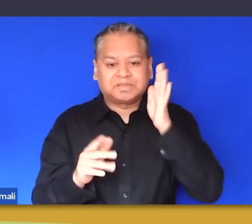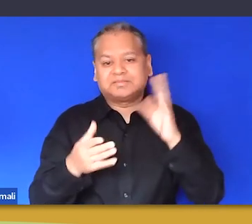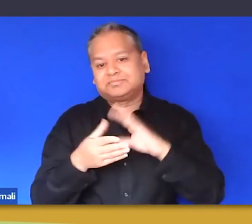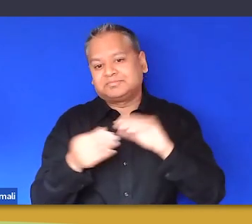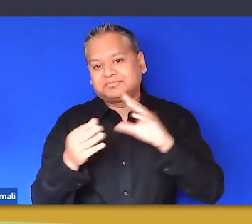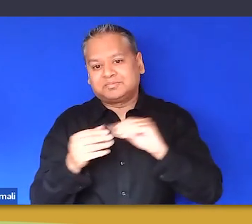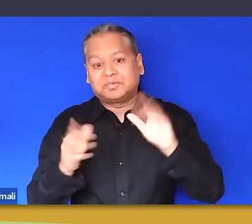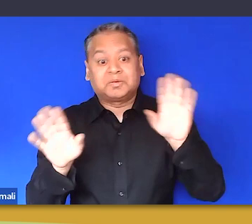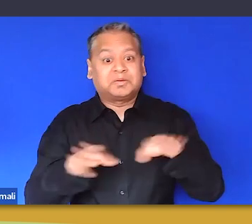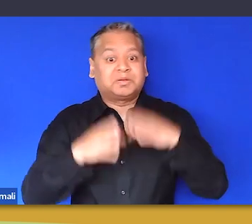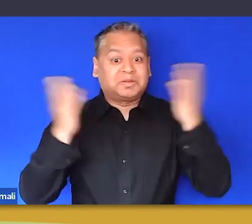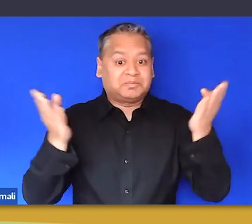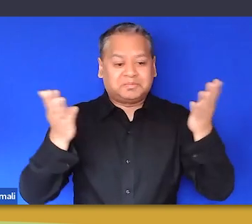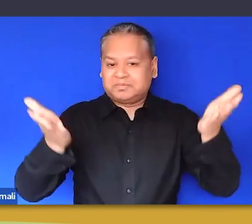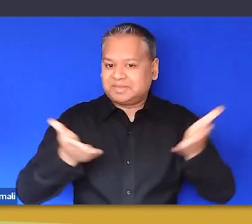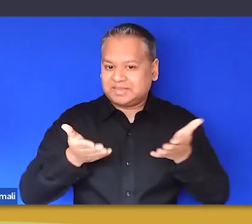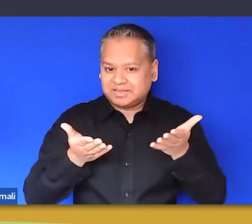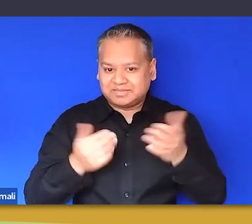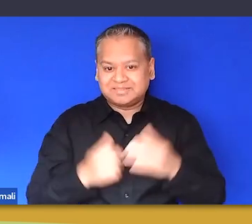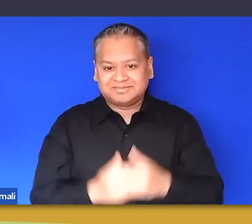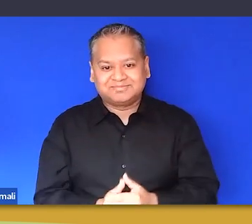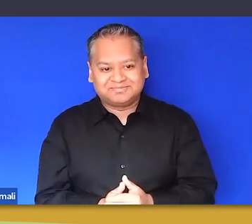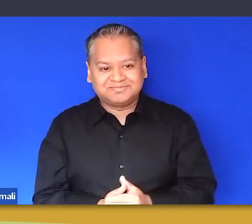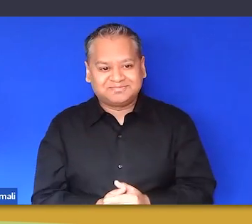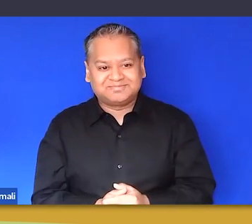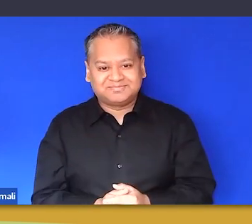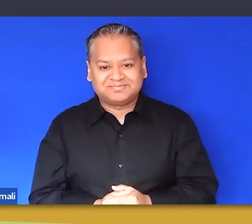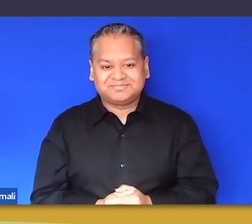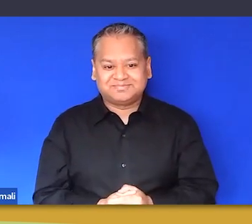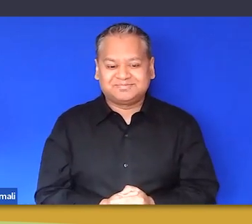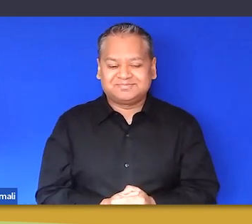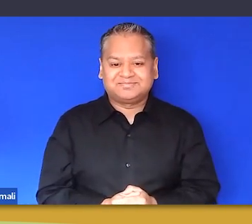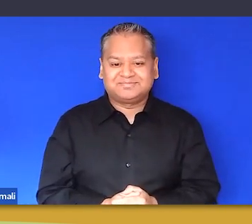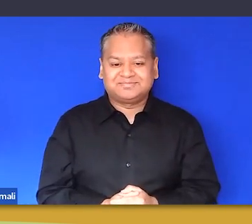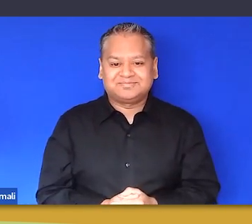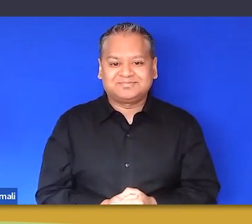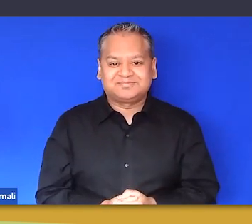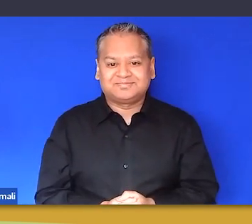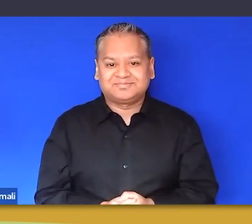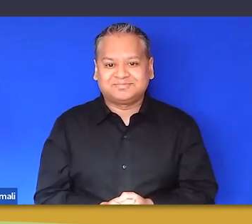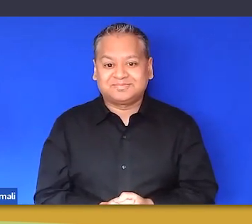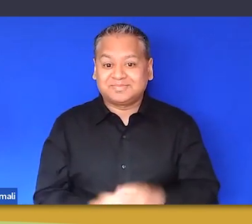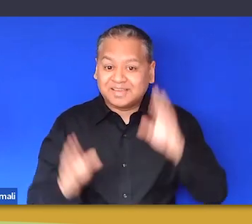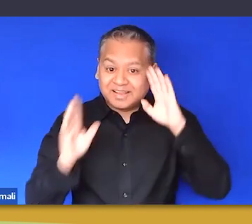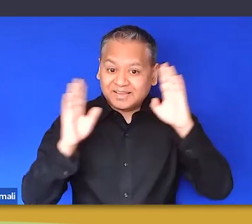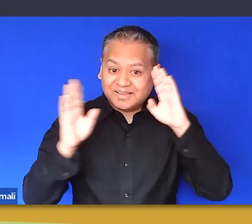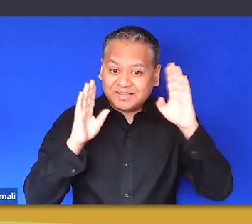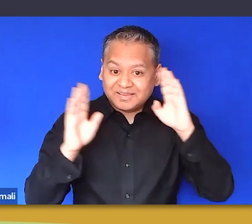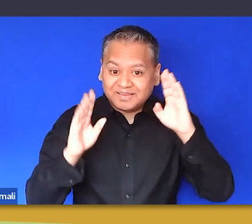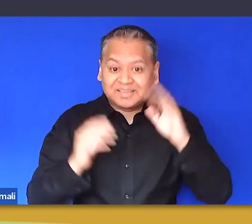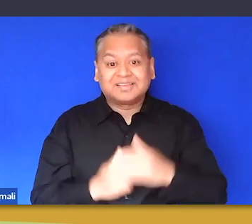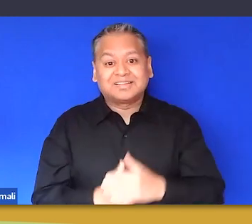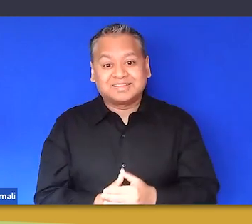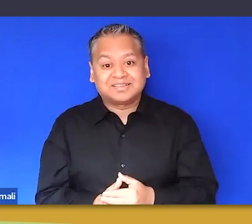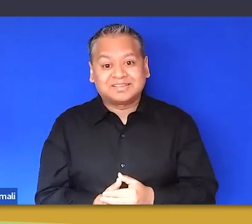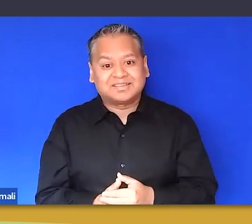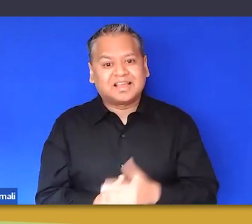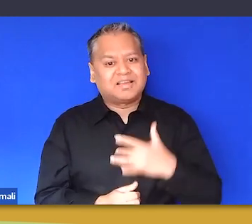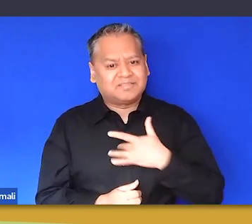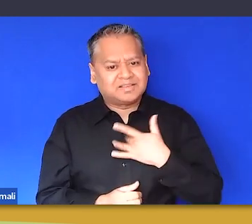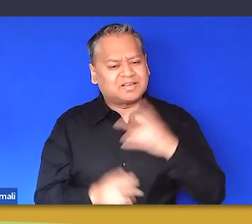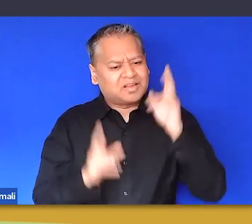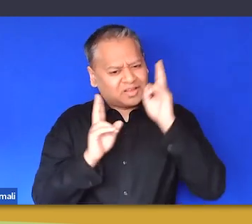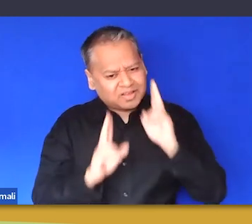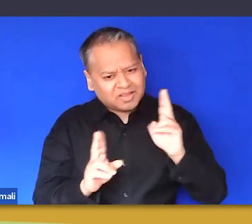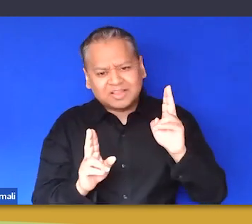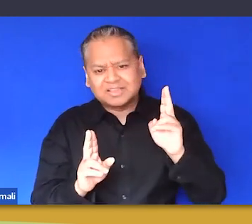HGCM, it's a very big honor to include and do proper territorial acknowledgements of